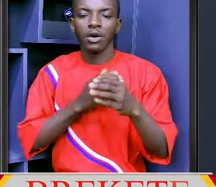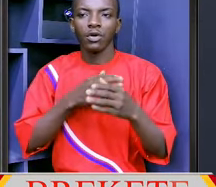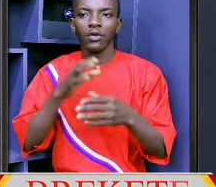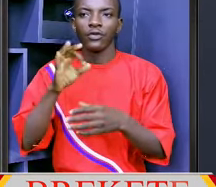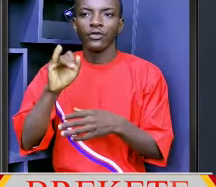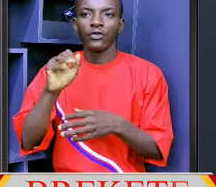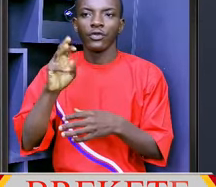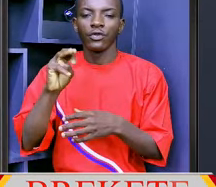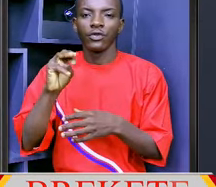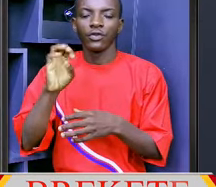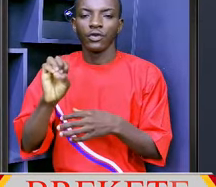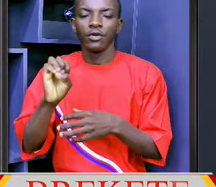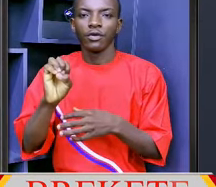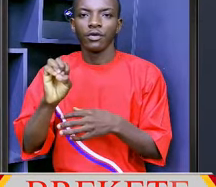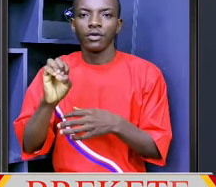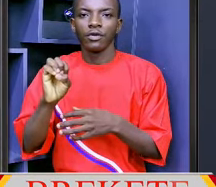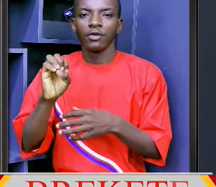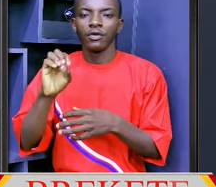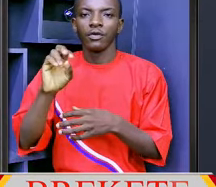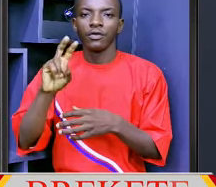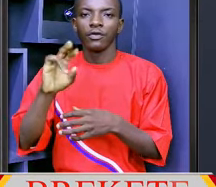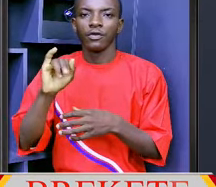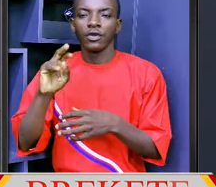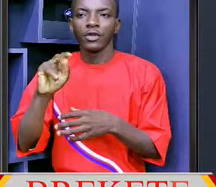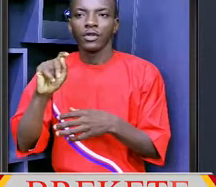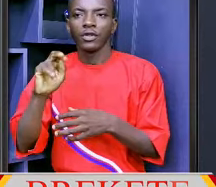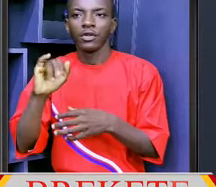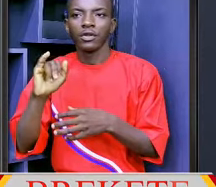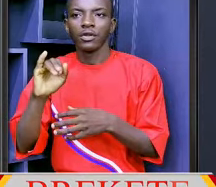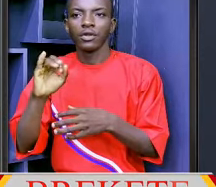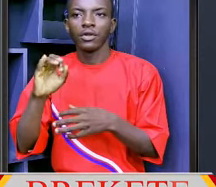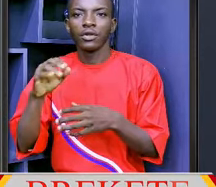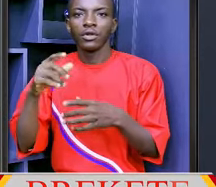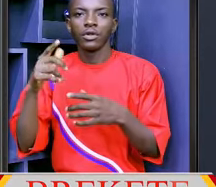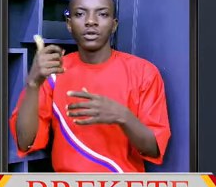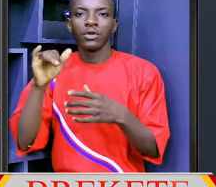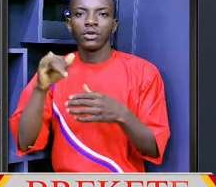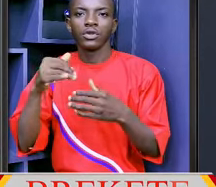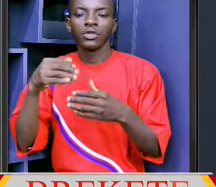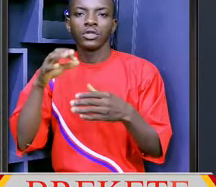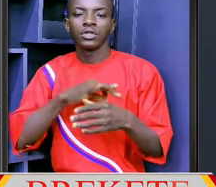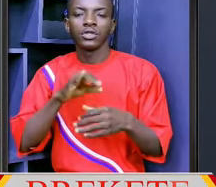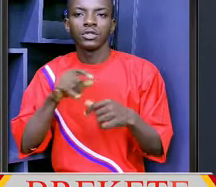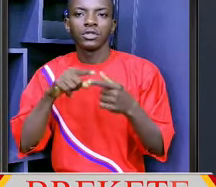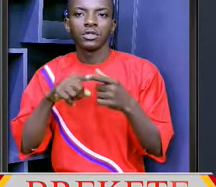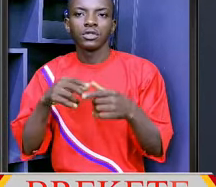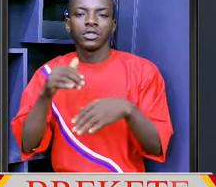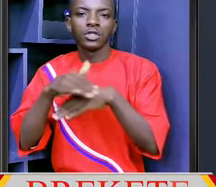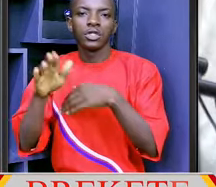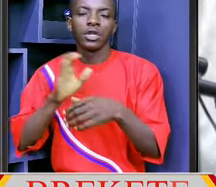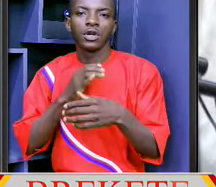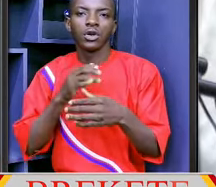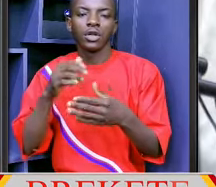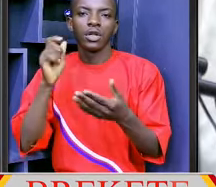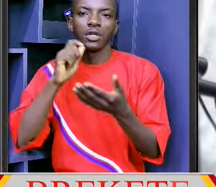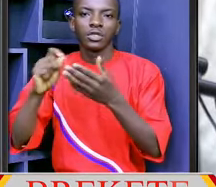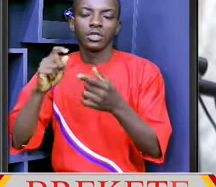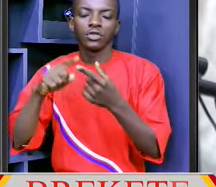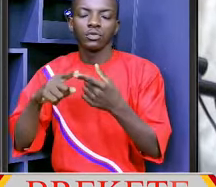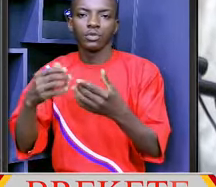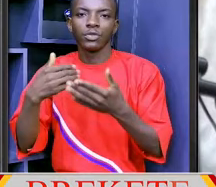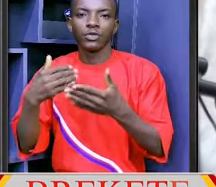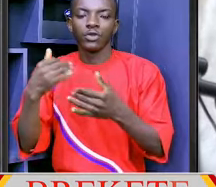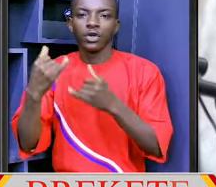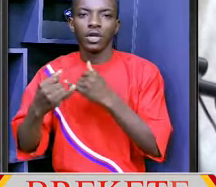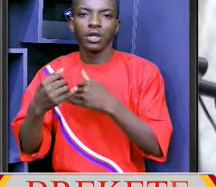firm, Vindic Legal, is interested in the Fulani man's case. We are going to send our letter of interest